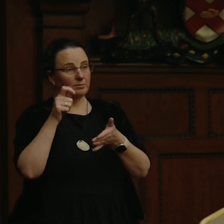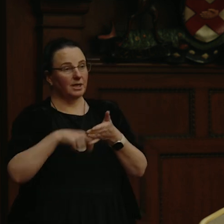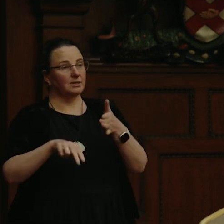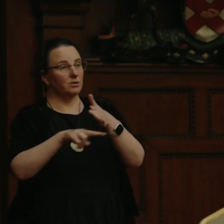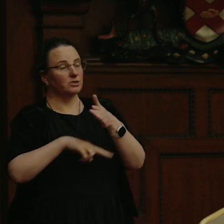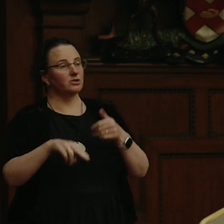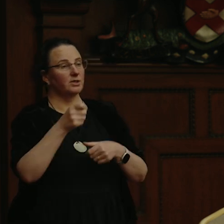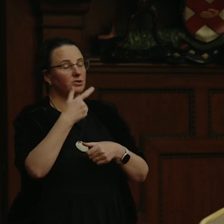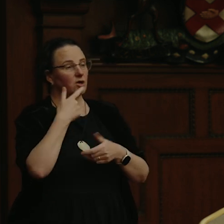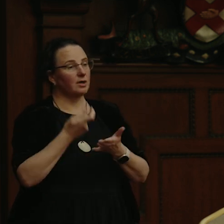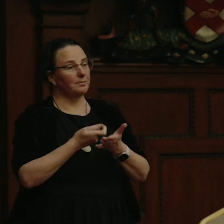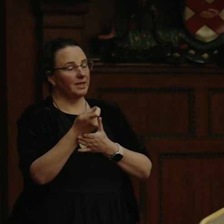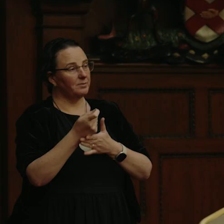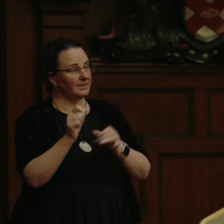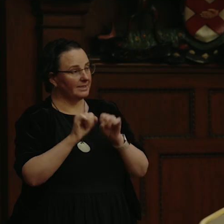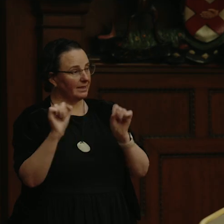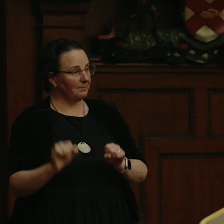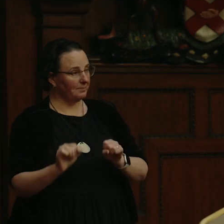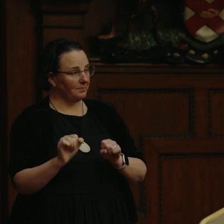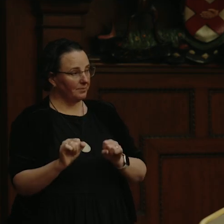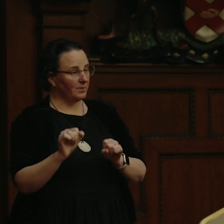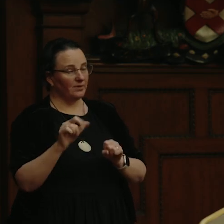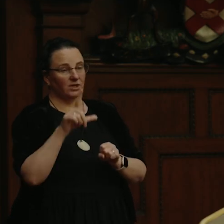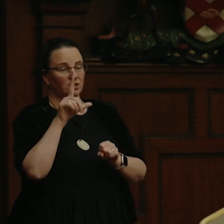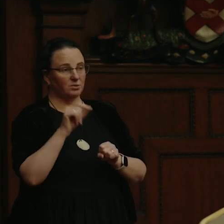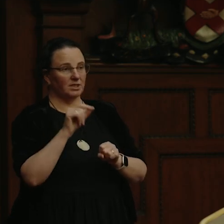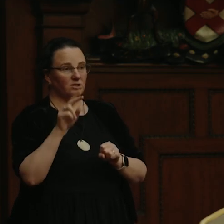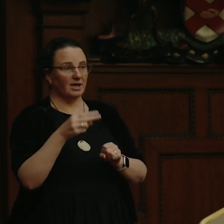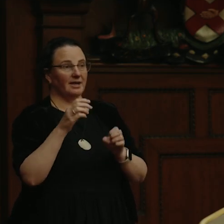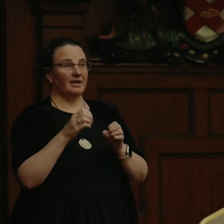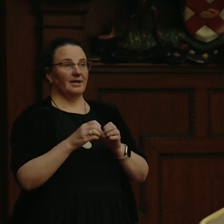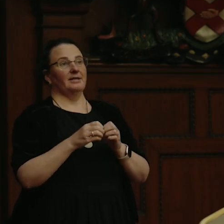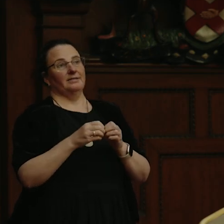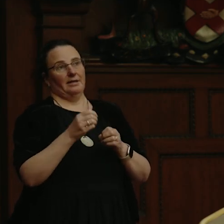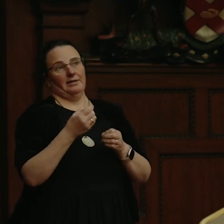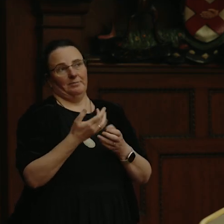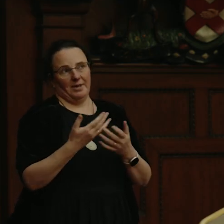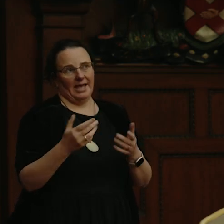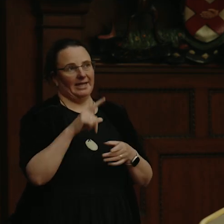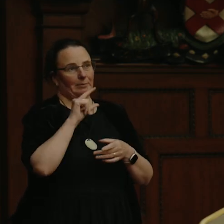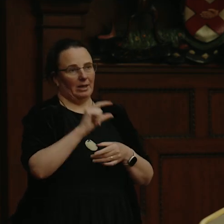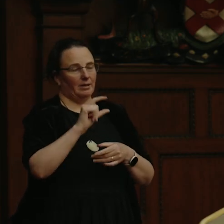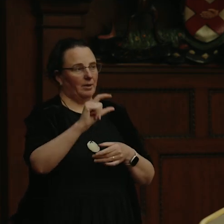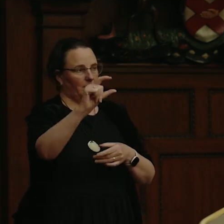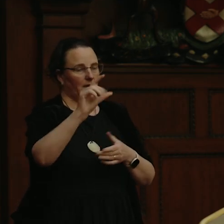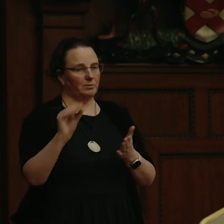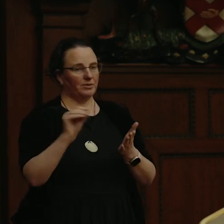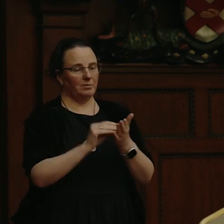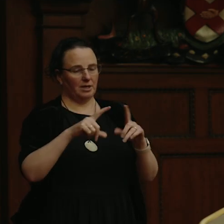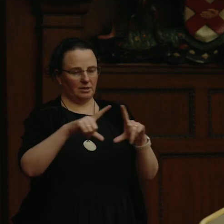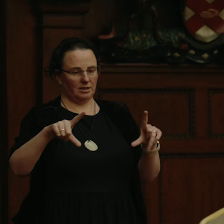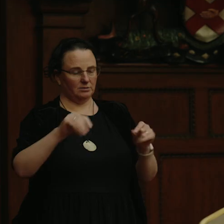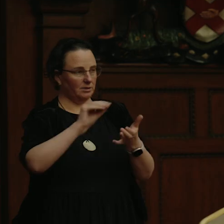scheme. And if they're €20 a bottle and you're going through bottles and bottles and bottles of them, put them on a prescription.